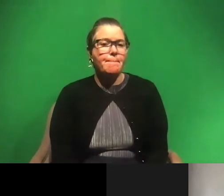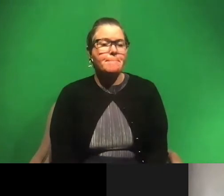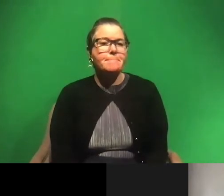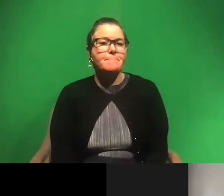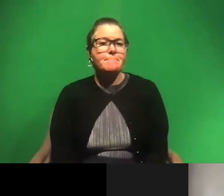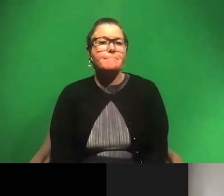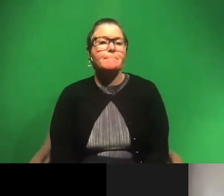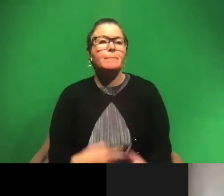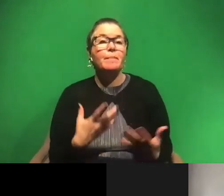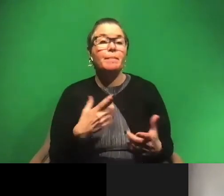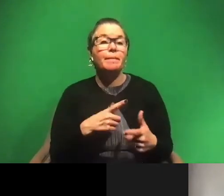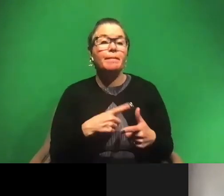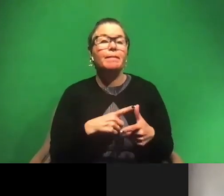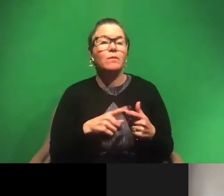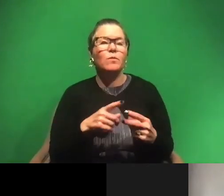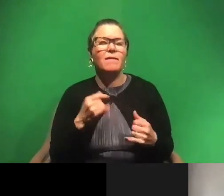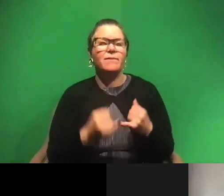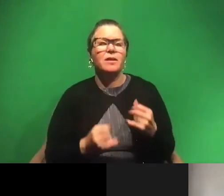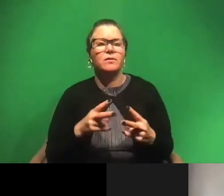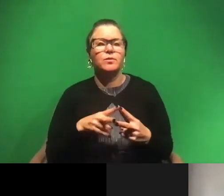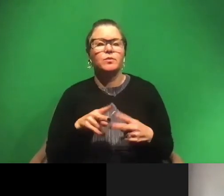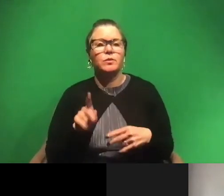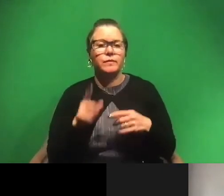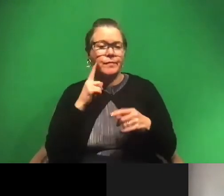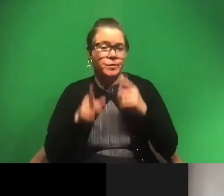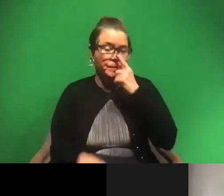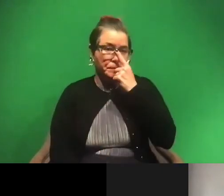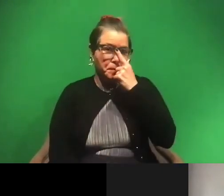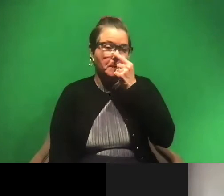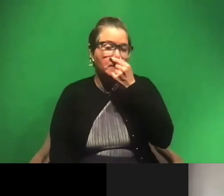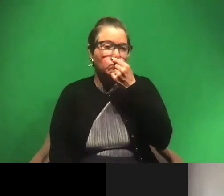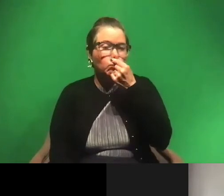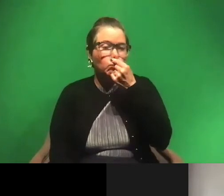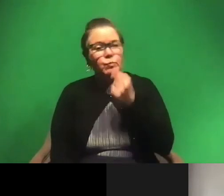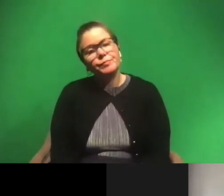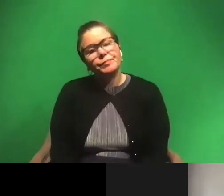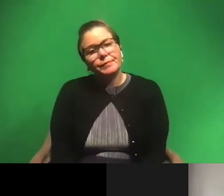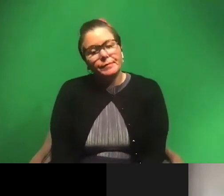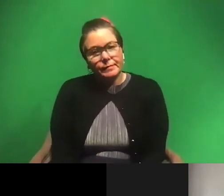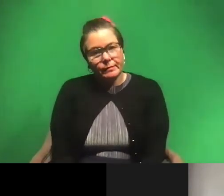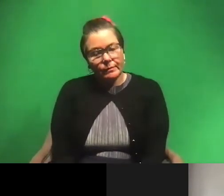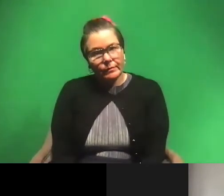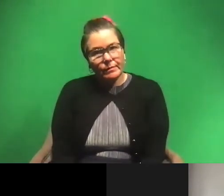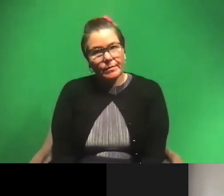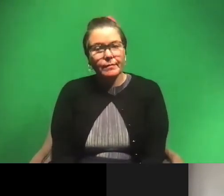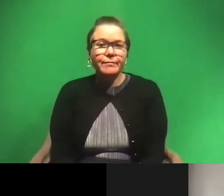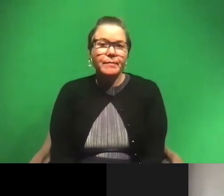and then we're going to go into our last two questions. So let's see.